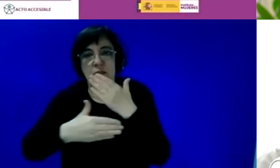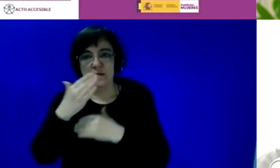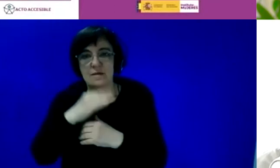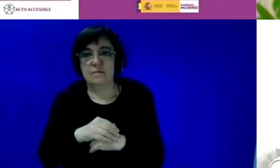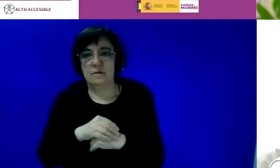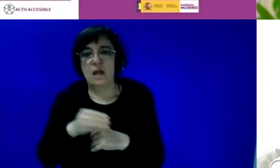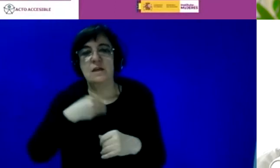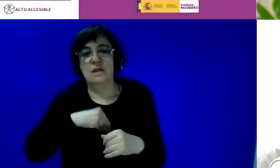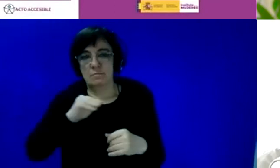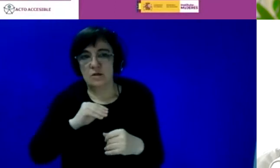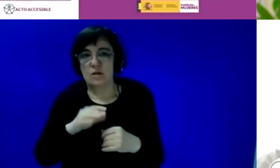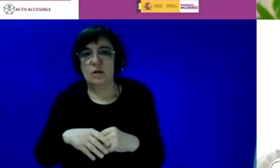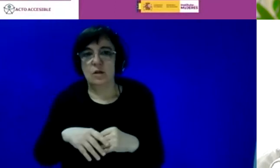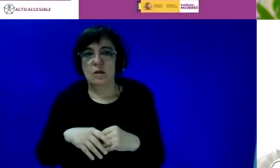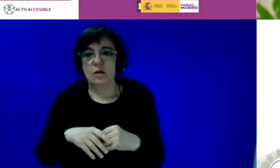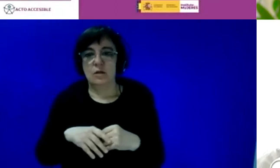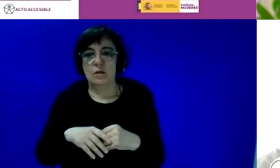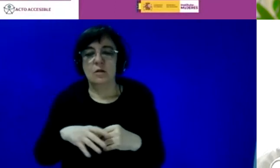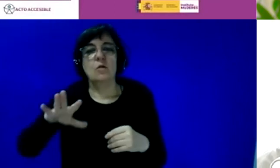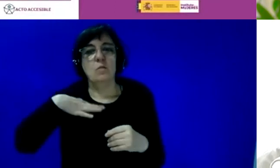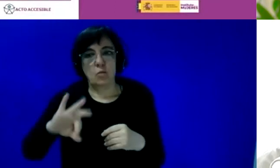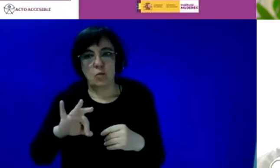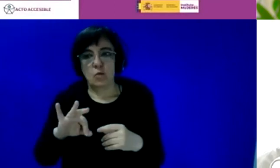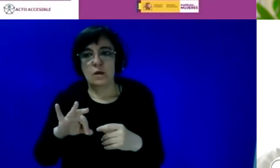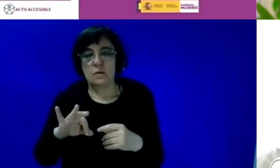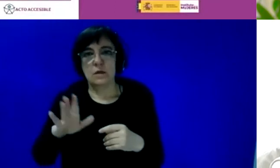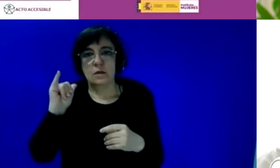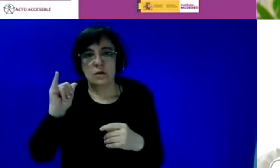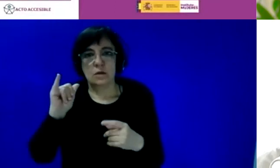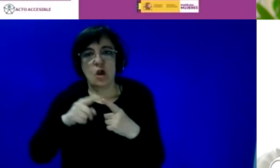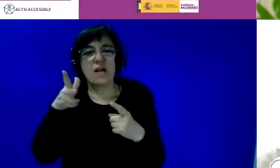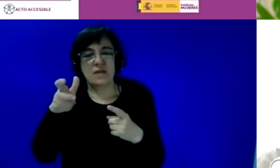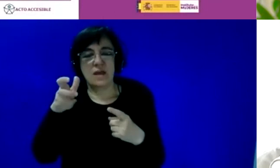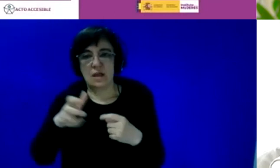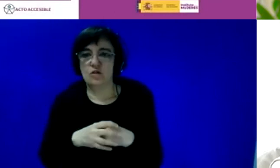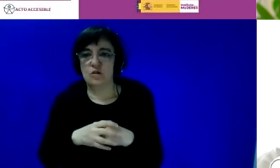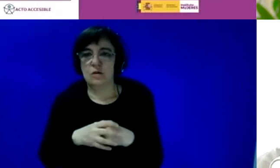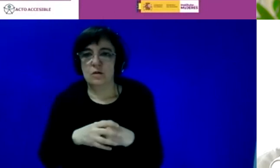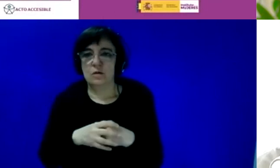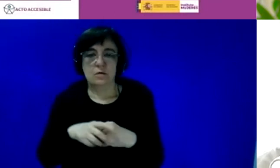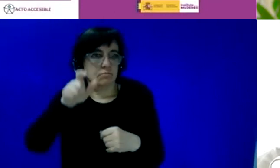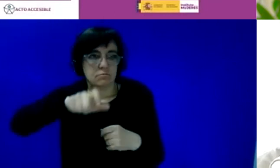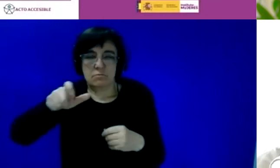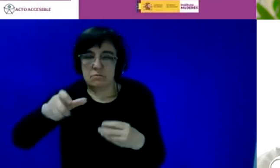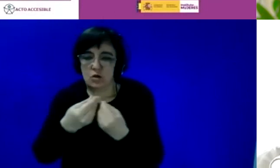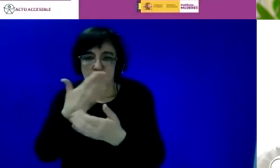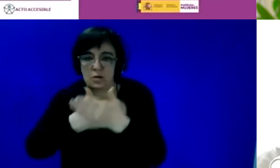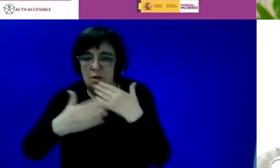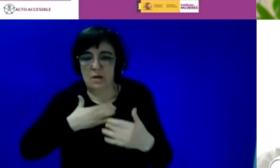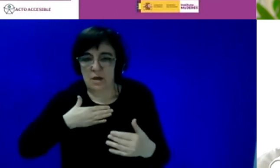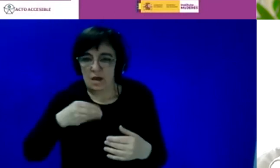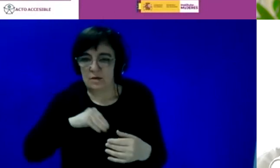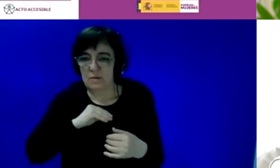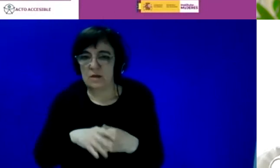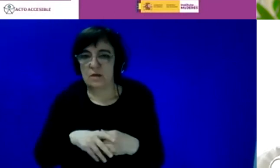cards, disability cards, in Spain, so that people with disabilities from Ukraine